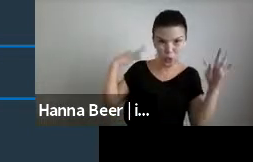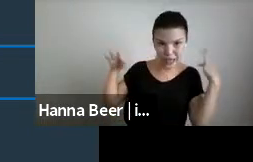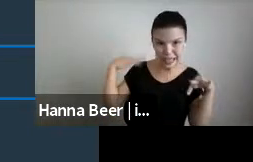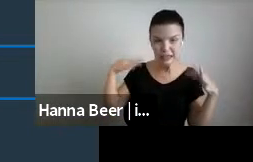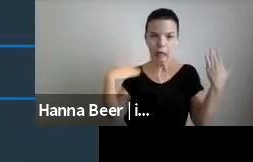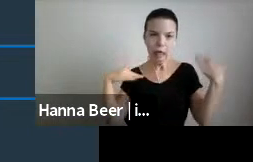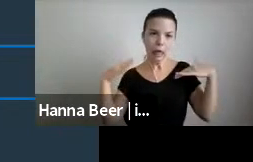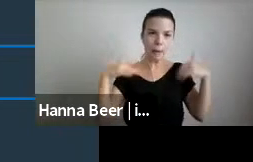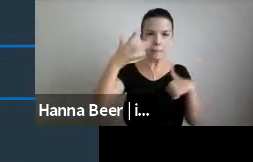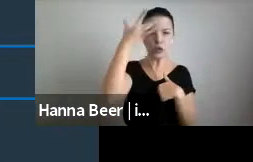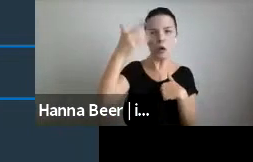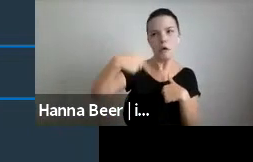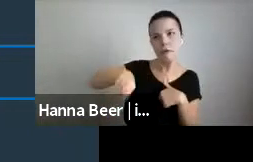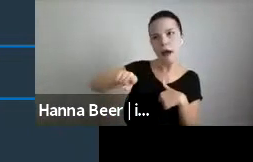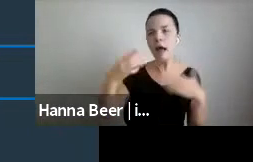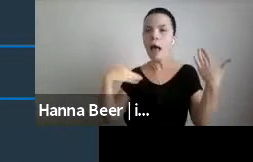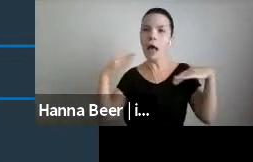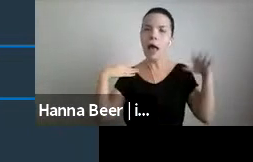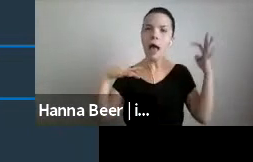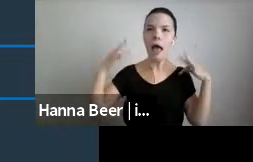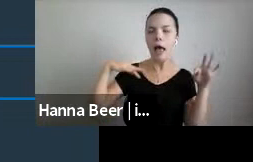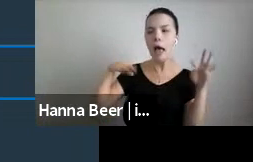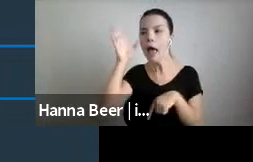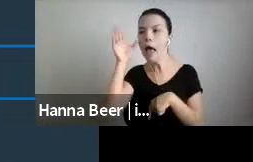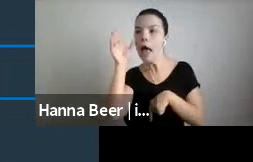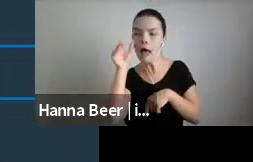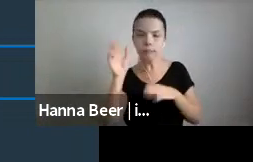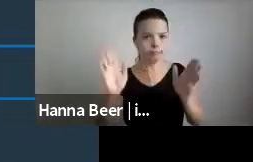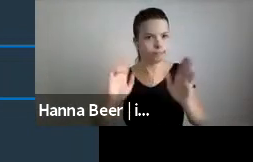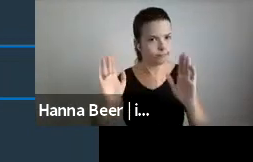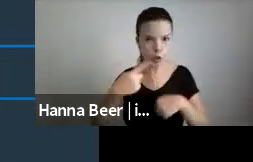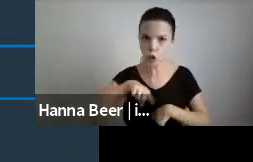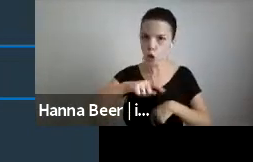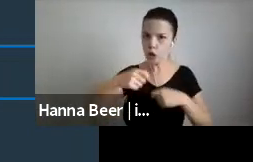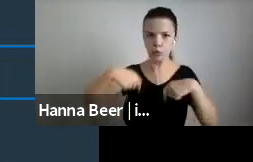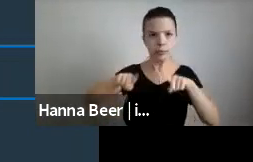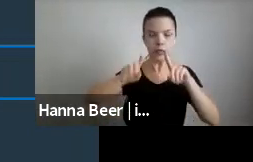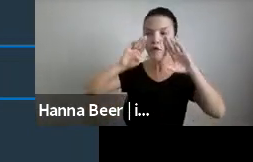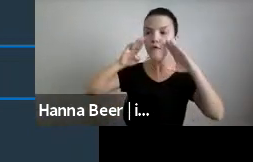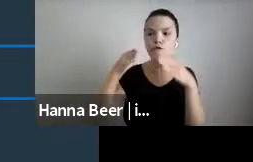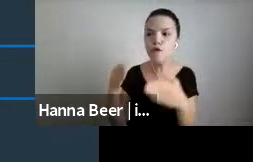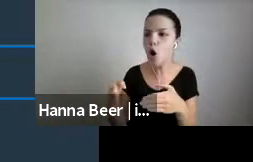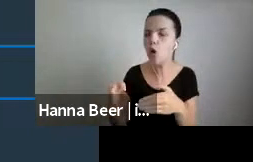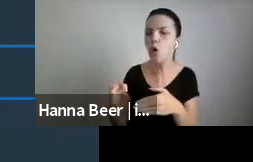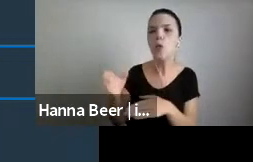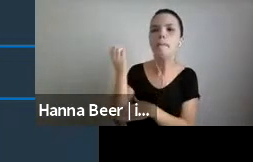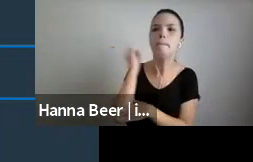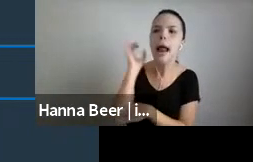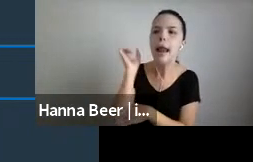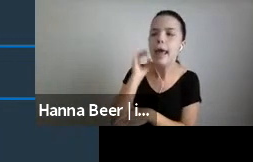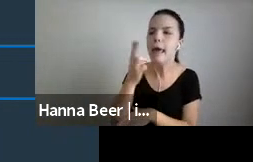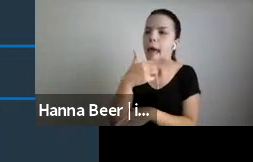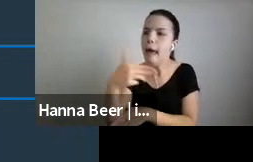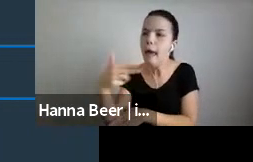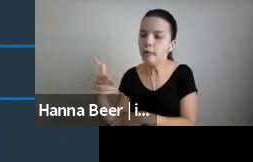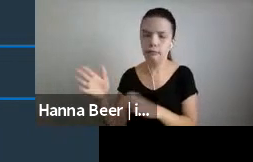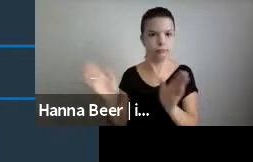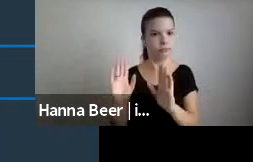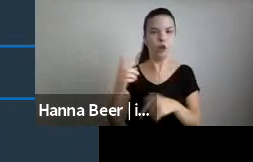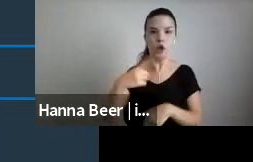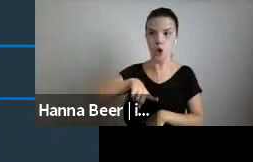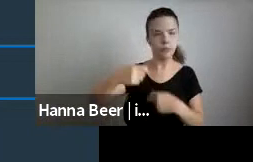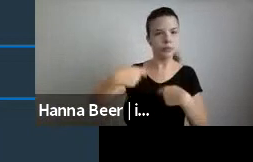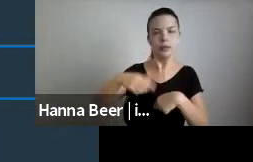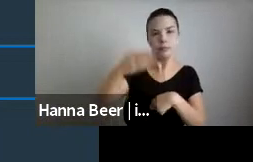know, so they're not focused right on the individual whales and dolphins. Land-based is very